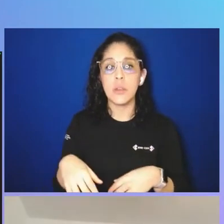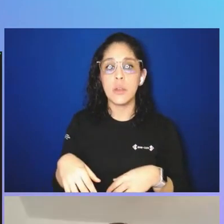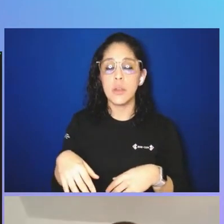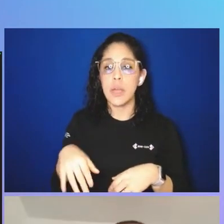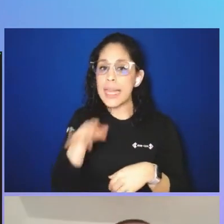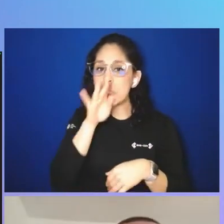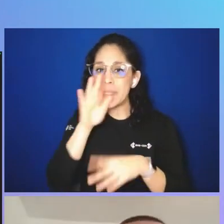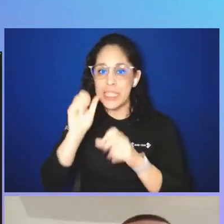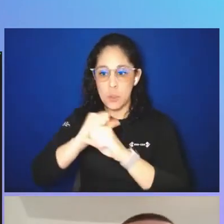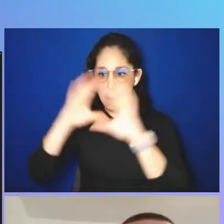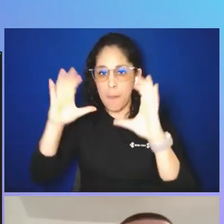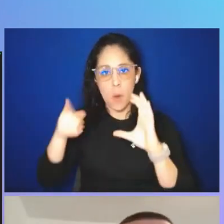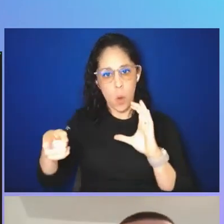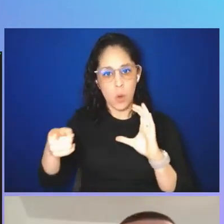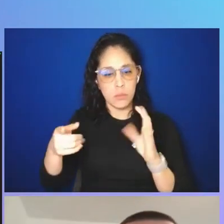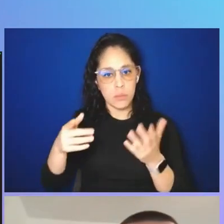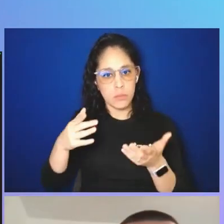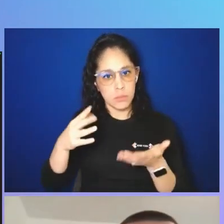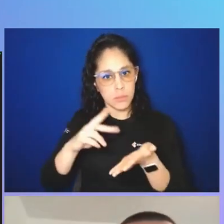be announced in a screen reader.